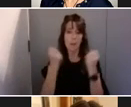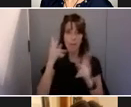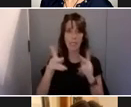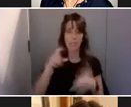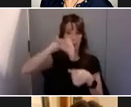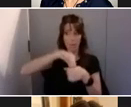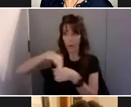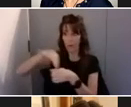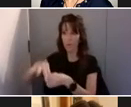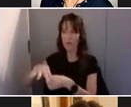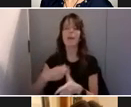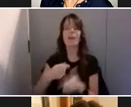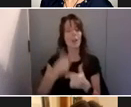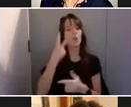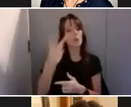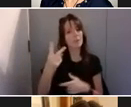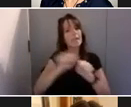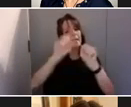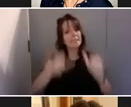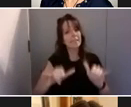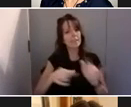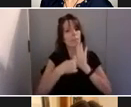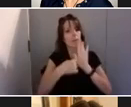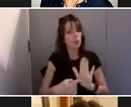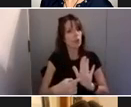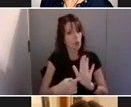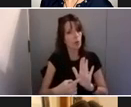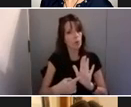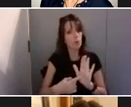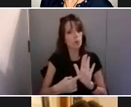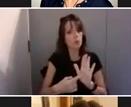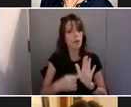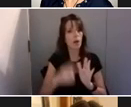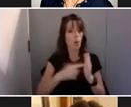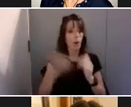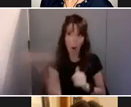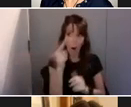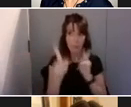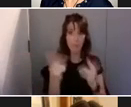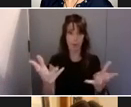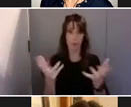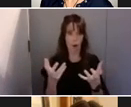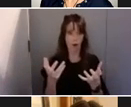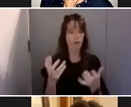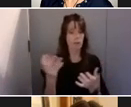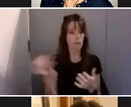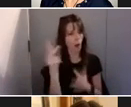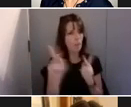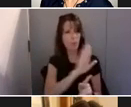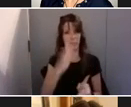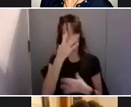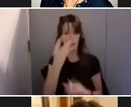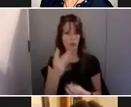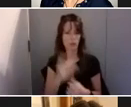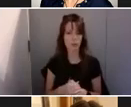will really truly see a system that reflects the desires and the interests of all Arizonans.